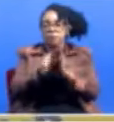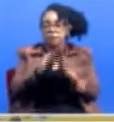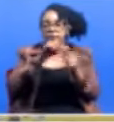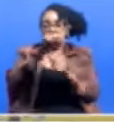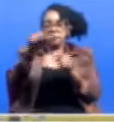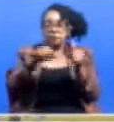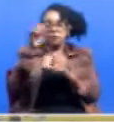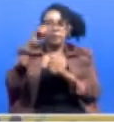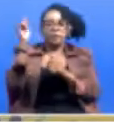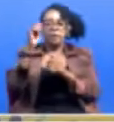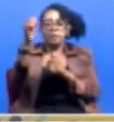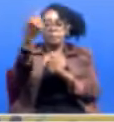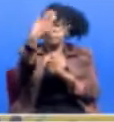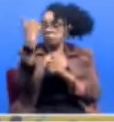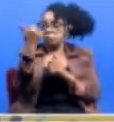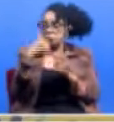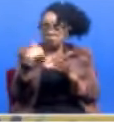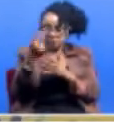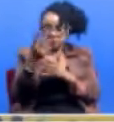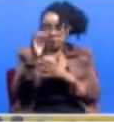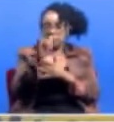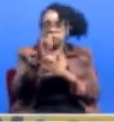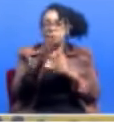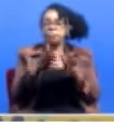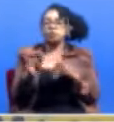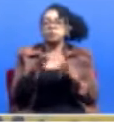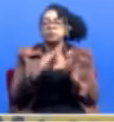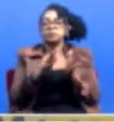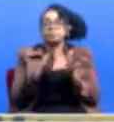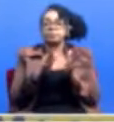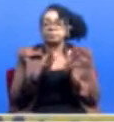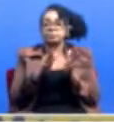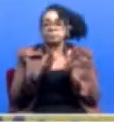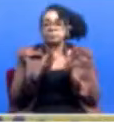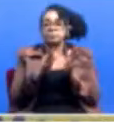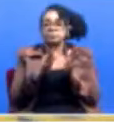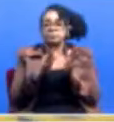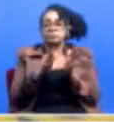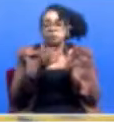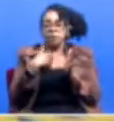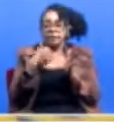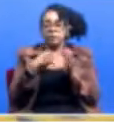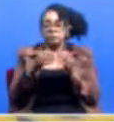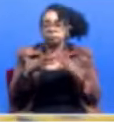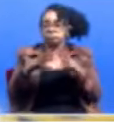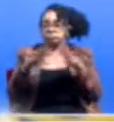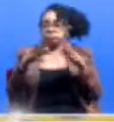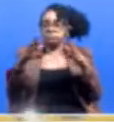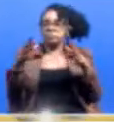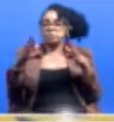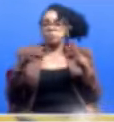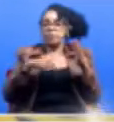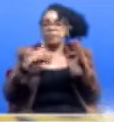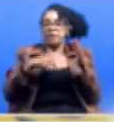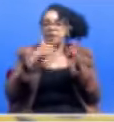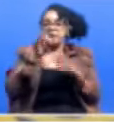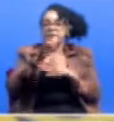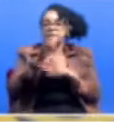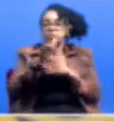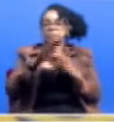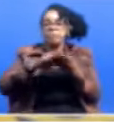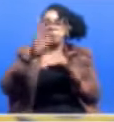Kenya, because we see this opportunity to for football to grow. We feel that this will even be